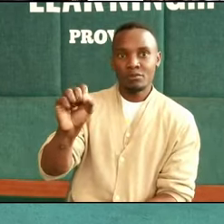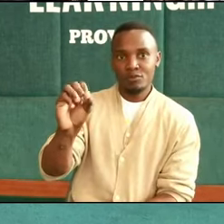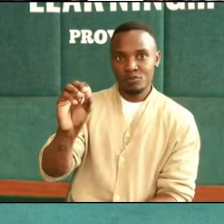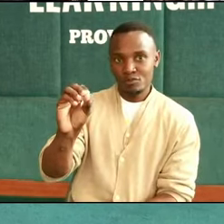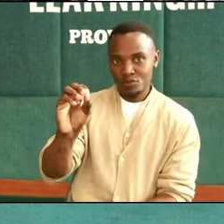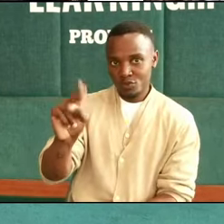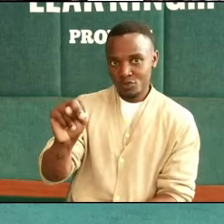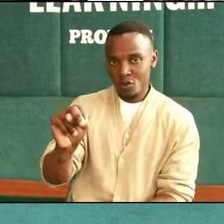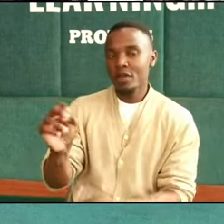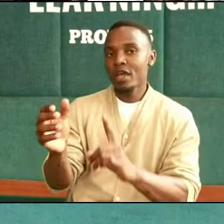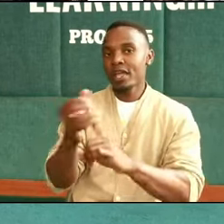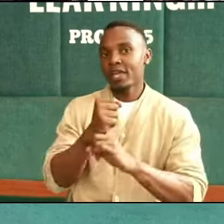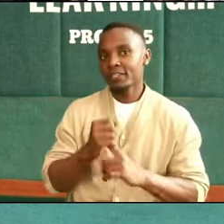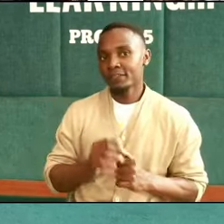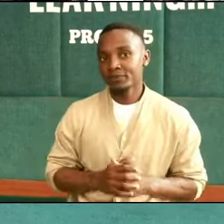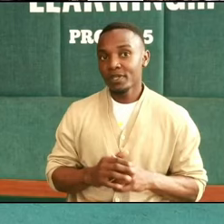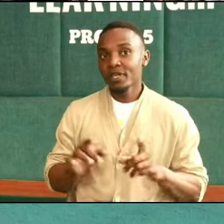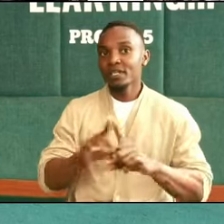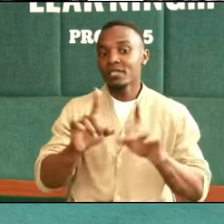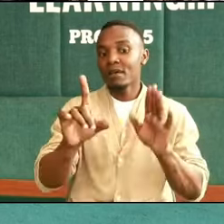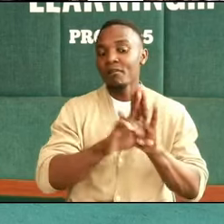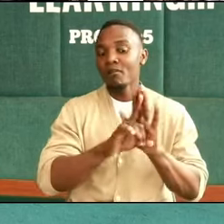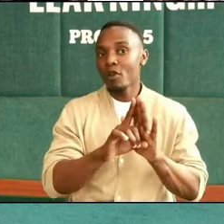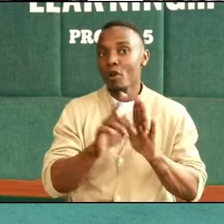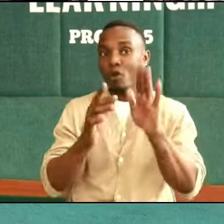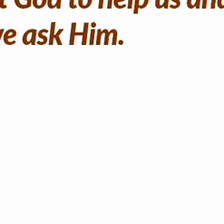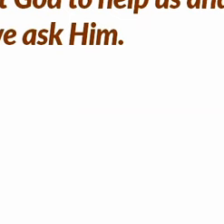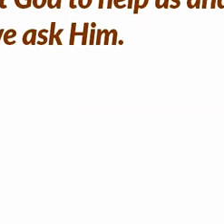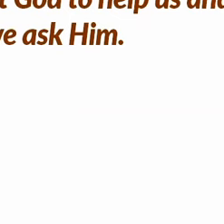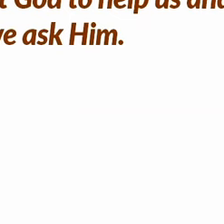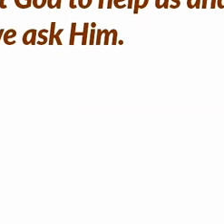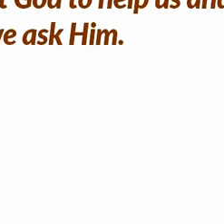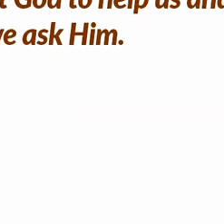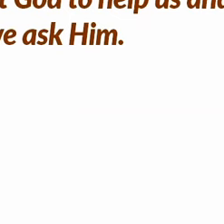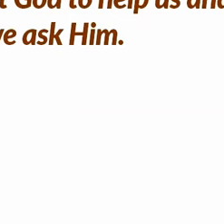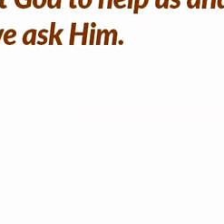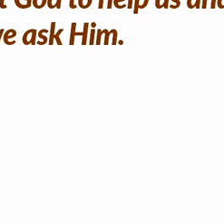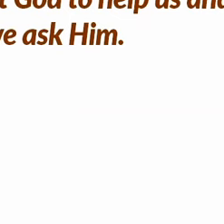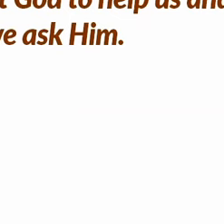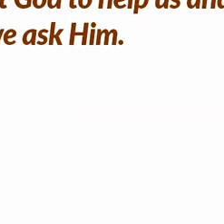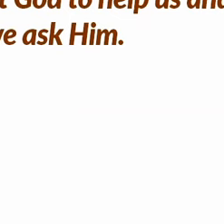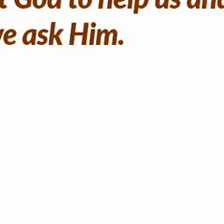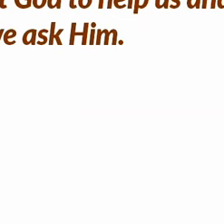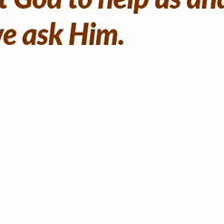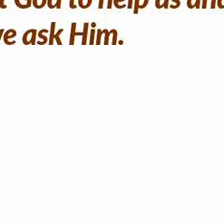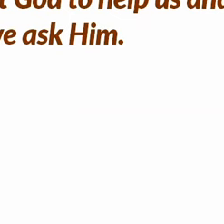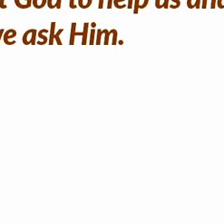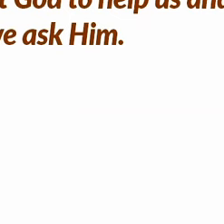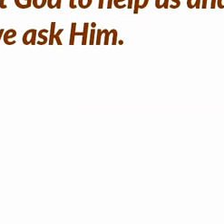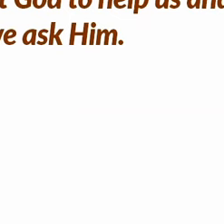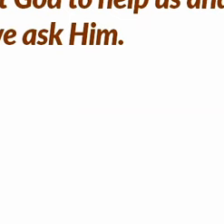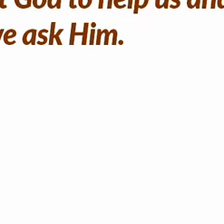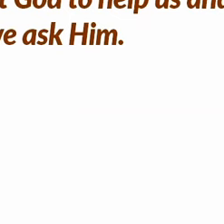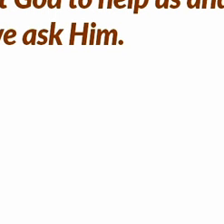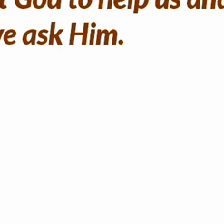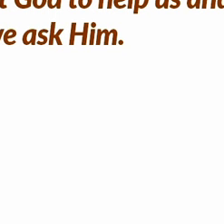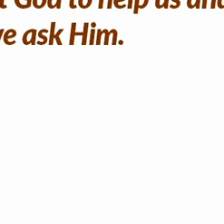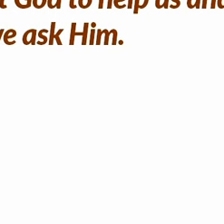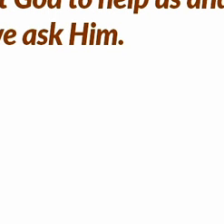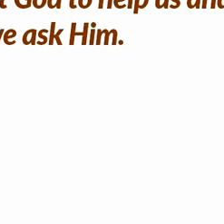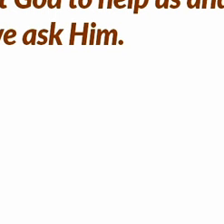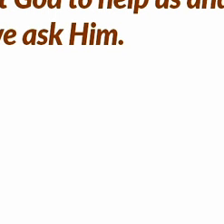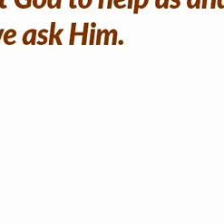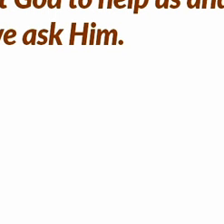of God shows us about dependence on God. Yeah? Whenever we have big problems, are we ever scared,